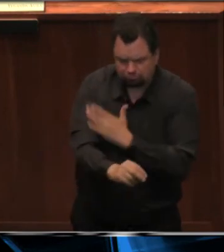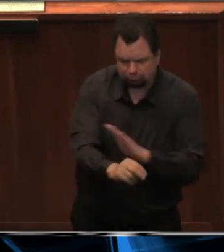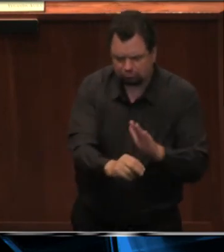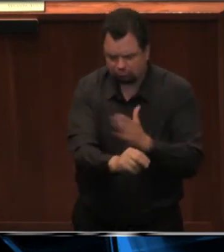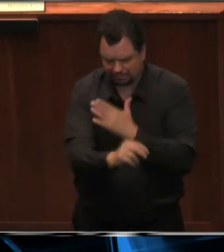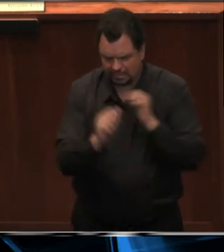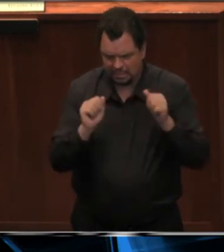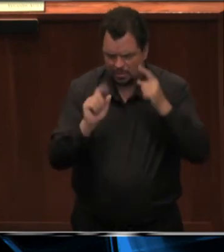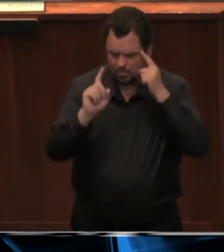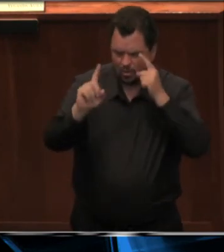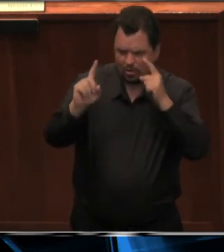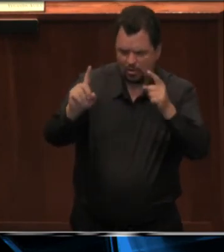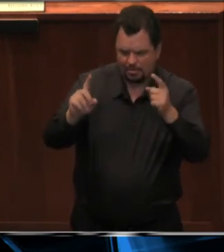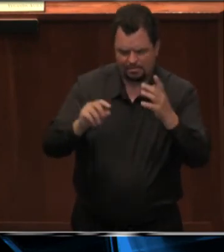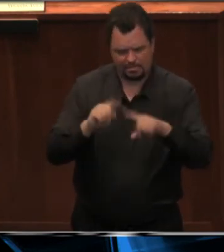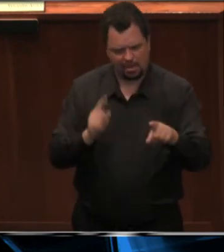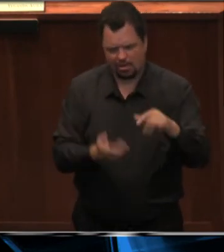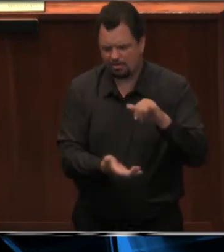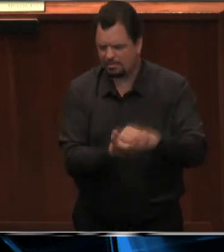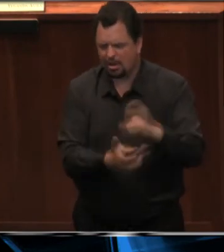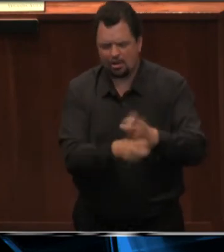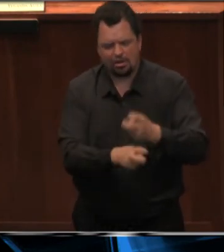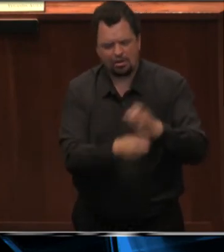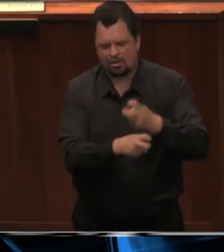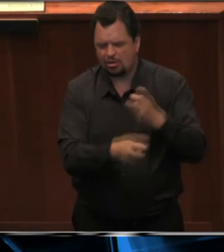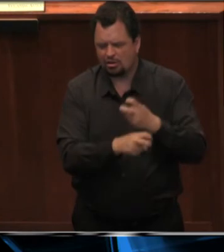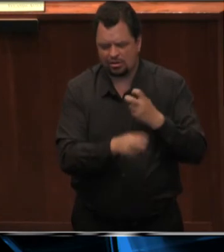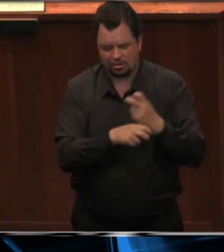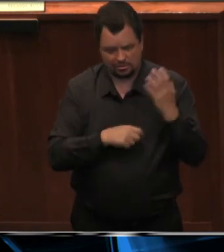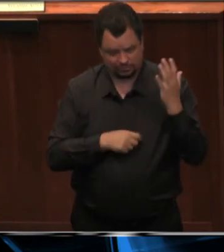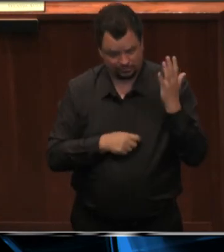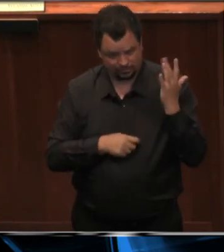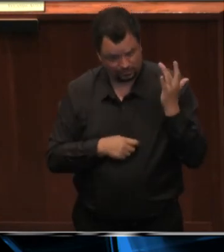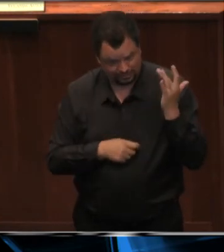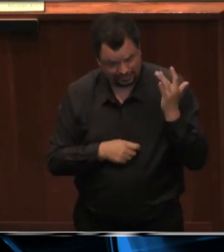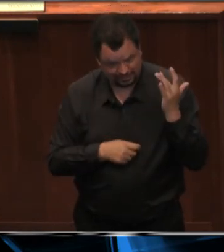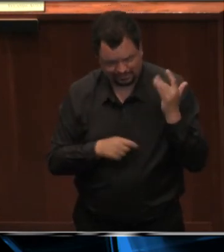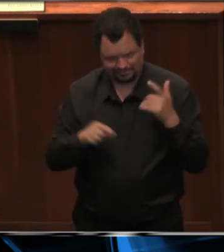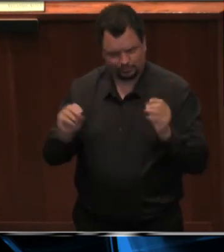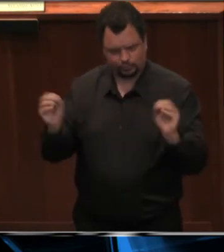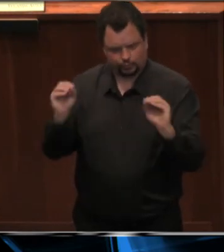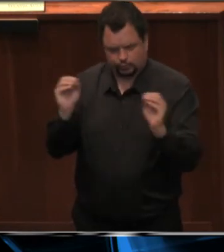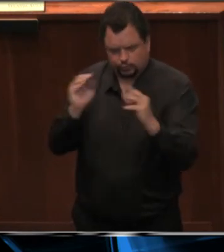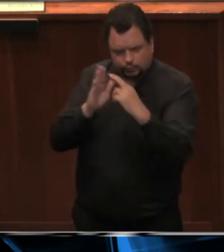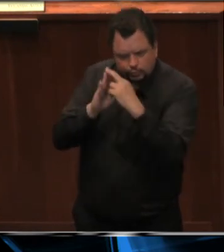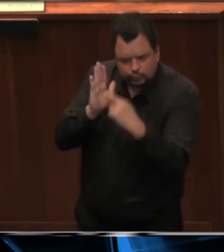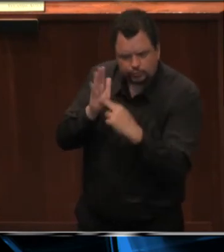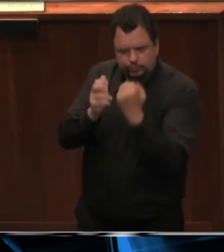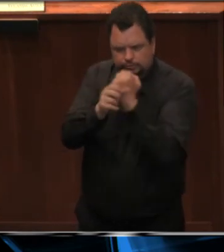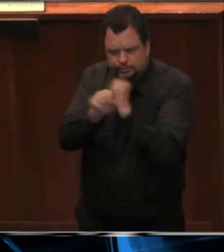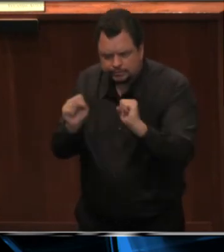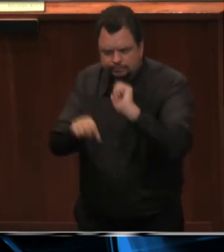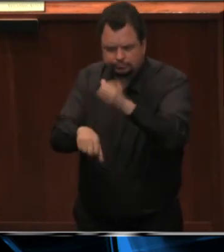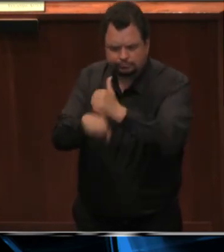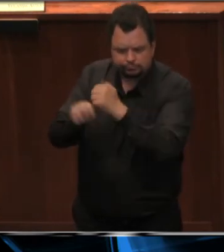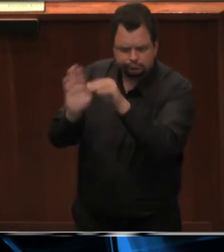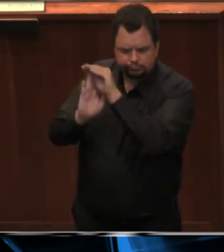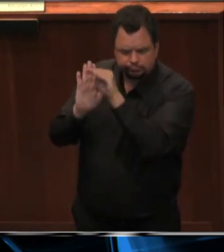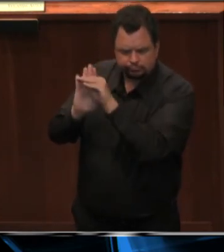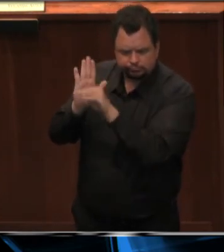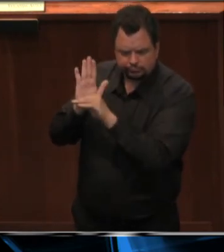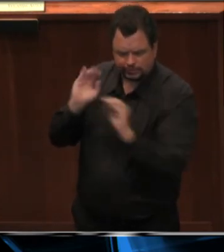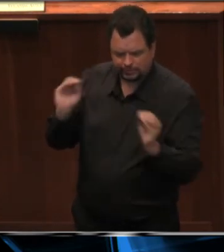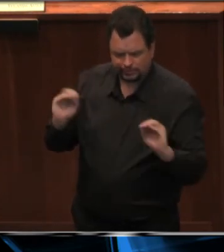do this if there's safety guidelines. We can put one leg in the deep end, but we cannot jump. It will